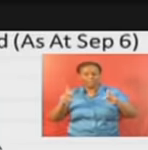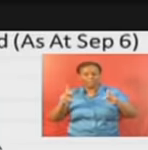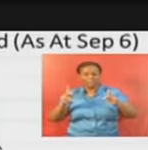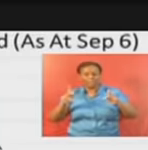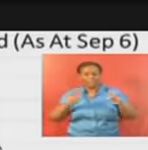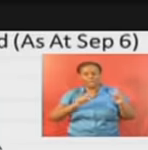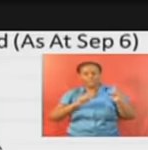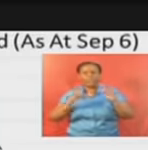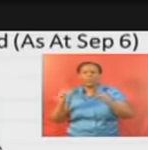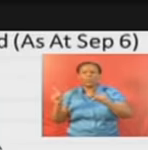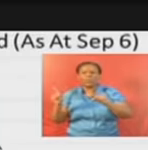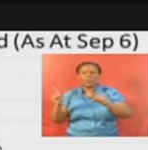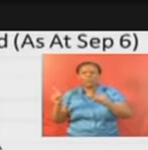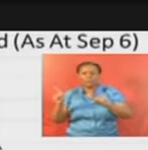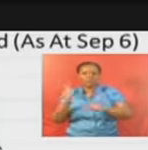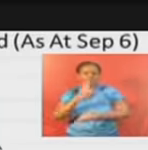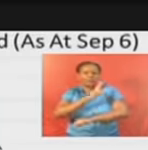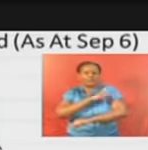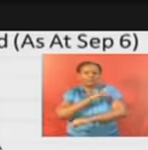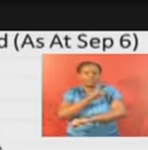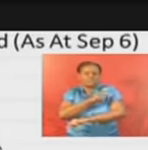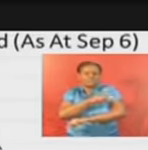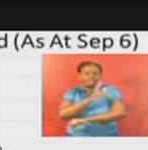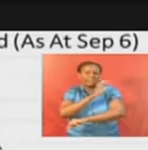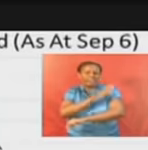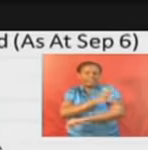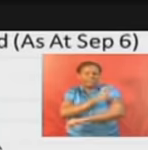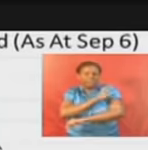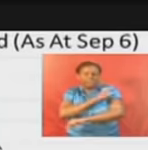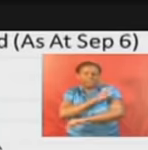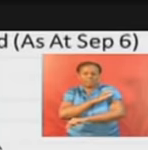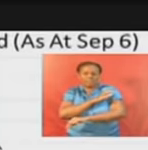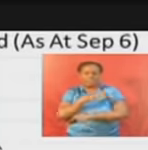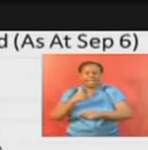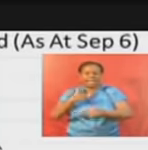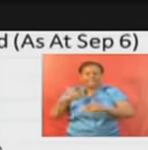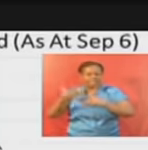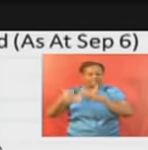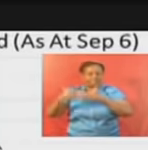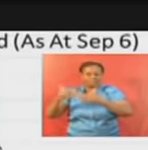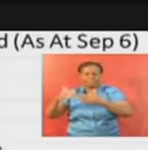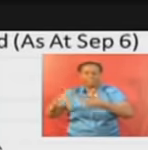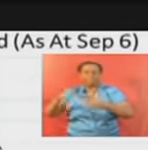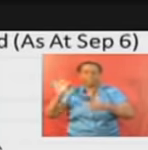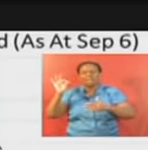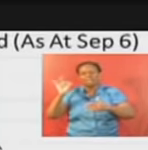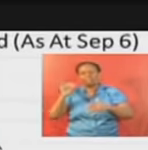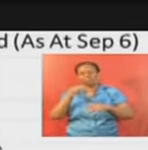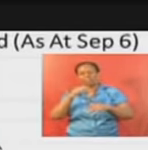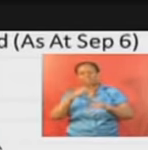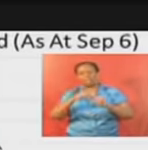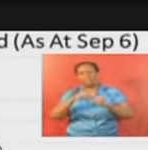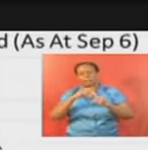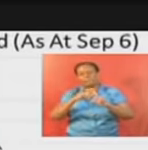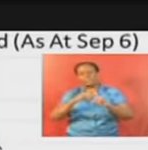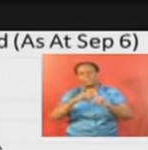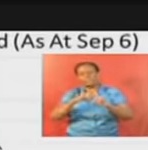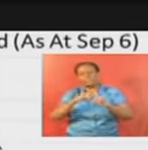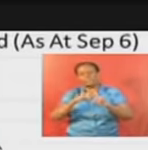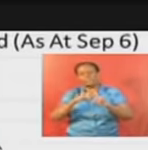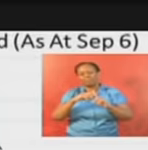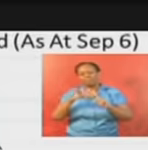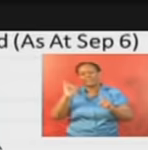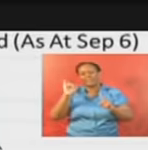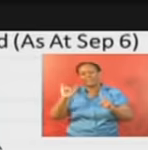positive day by day when we break the information down and we disaggregate it across the days when they presented. So we still